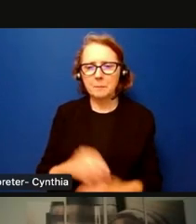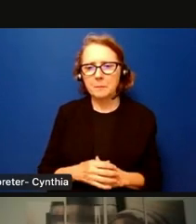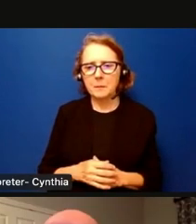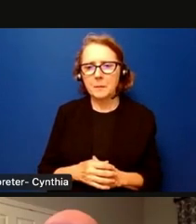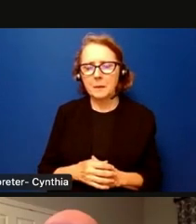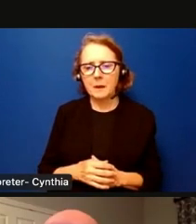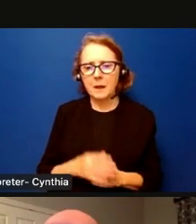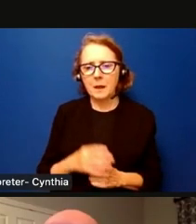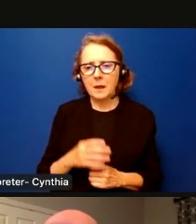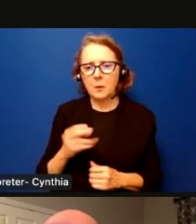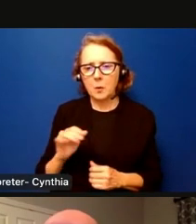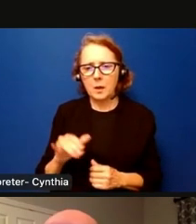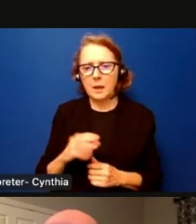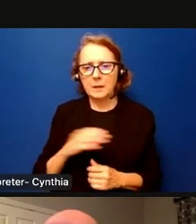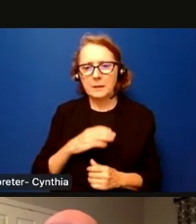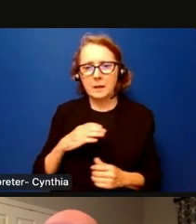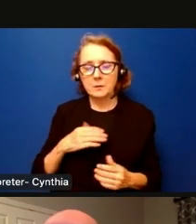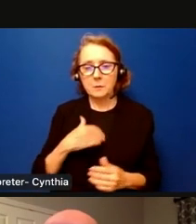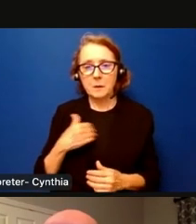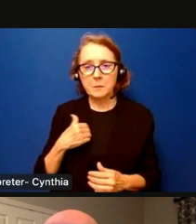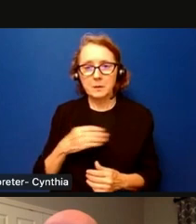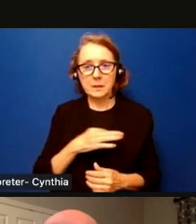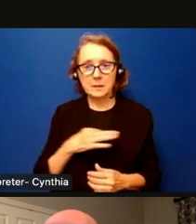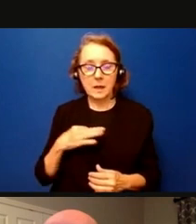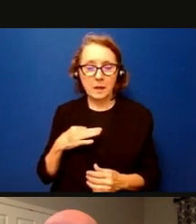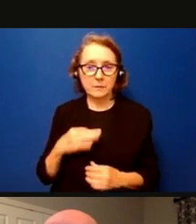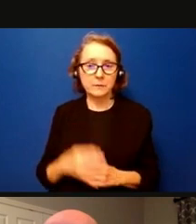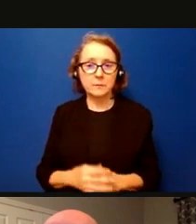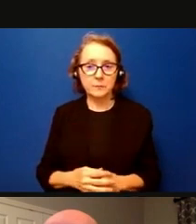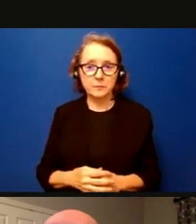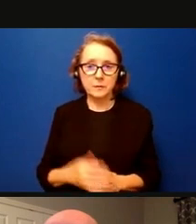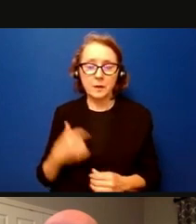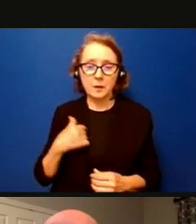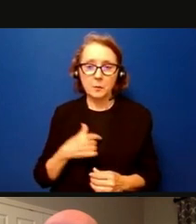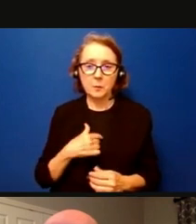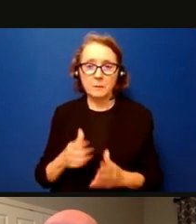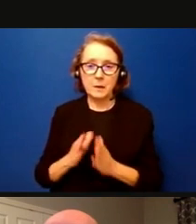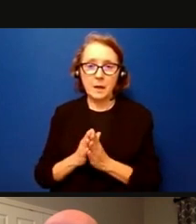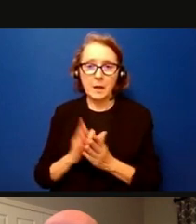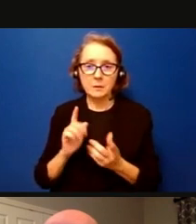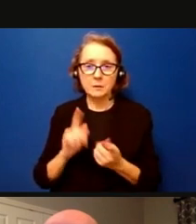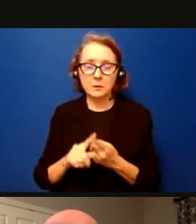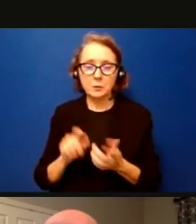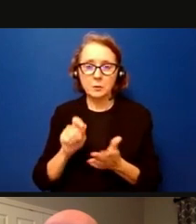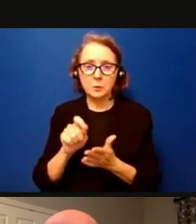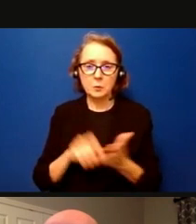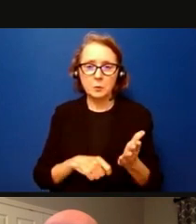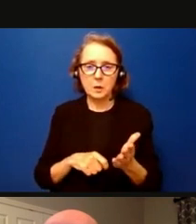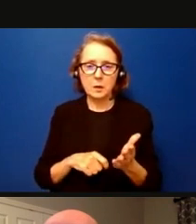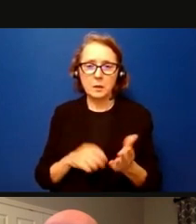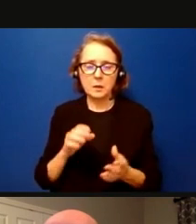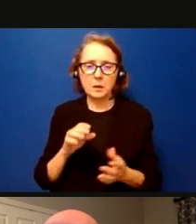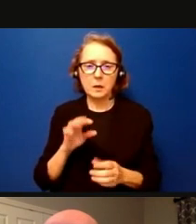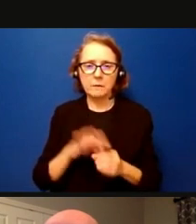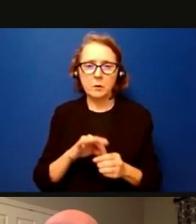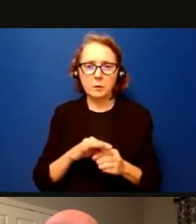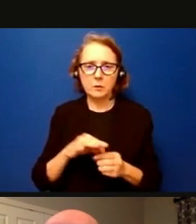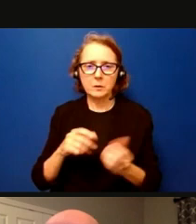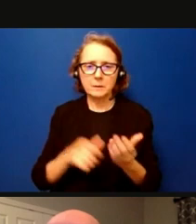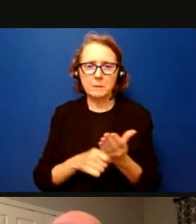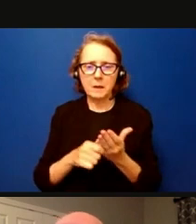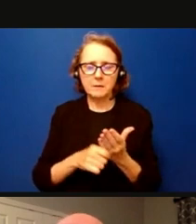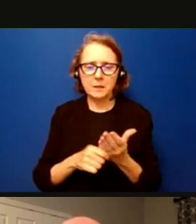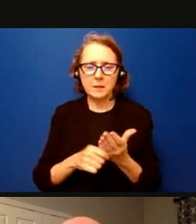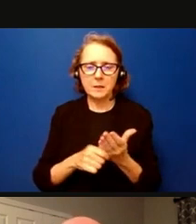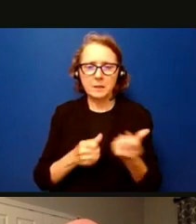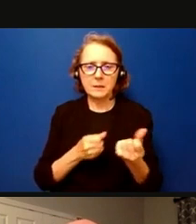Hoy and council members and staff. We have been asked to write a voter's pamphlet in favor of the bond